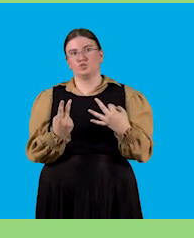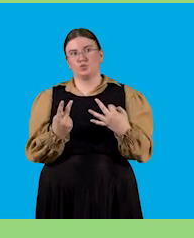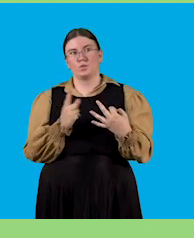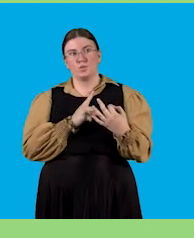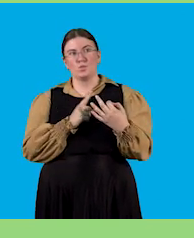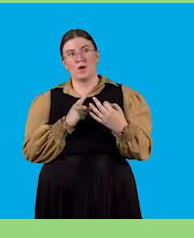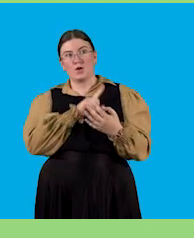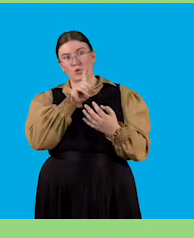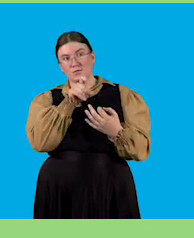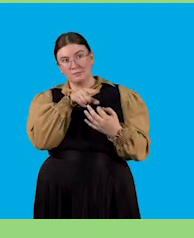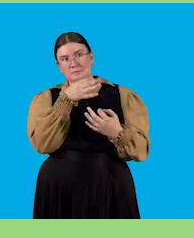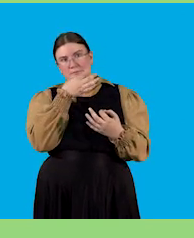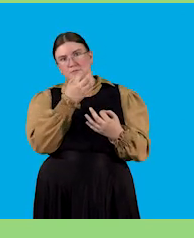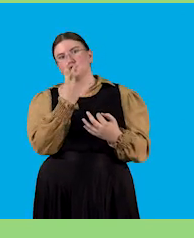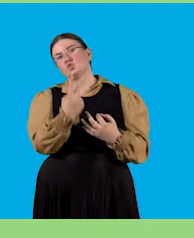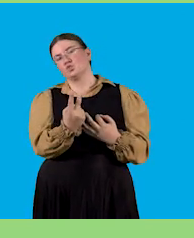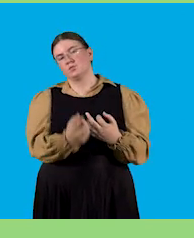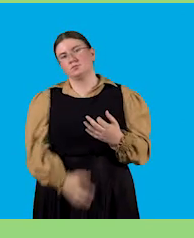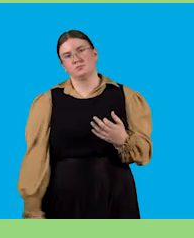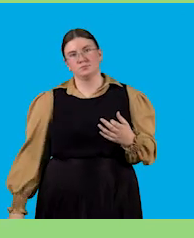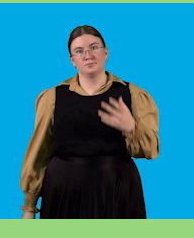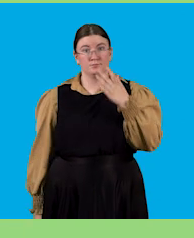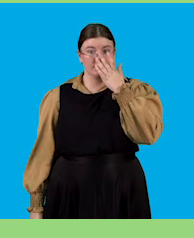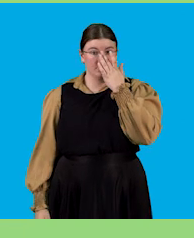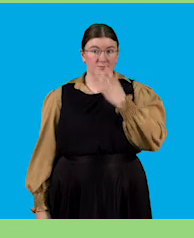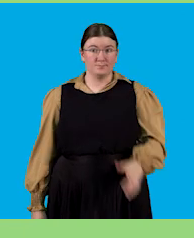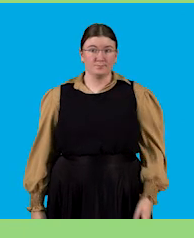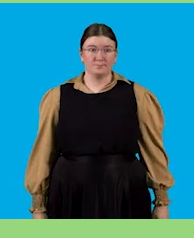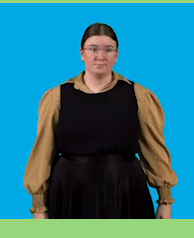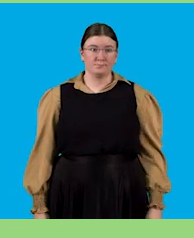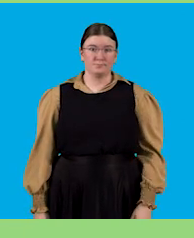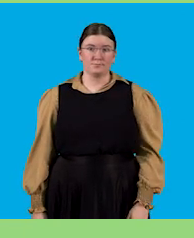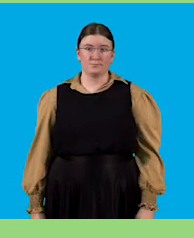two functions of the kidney.